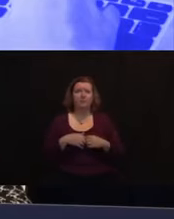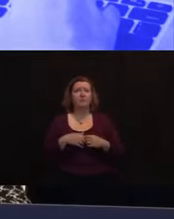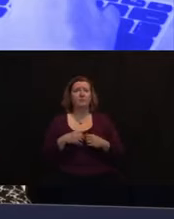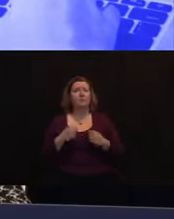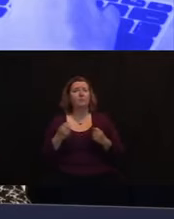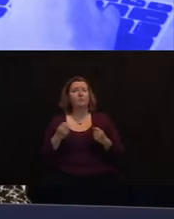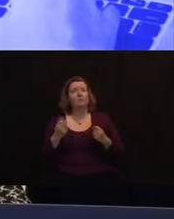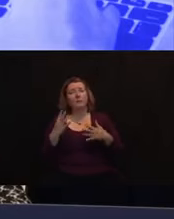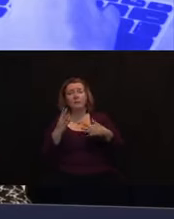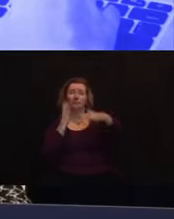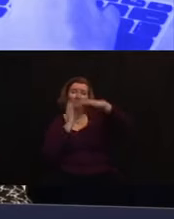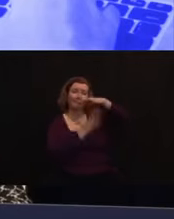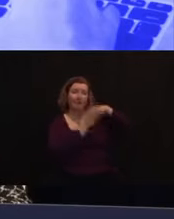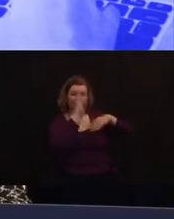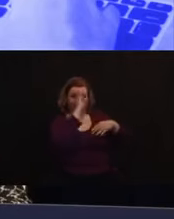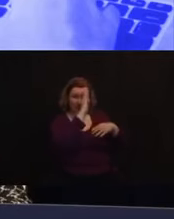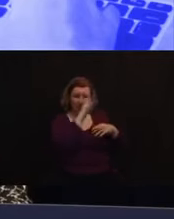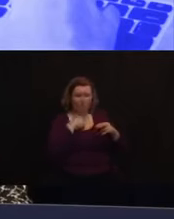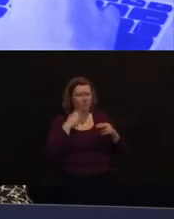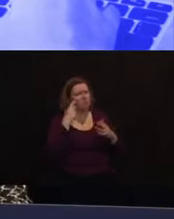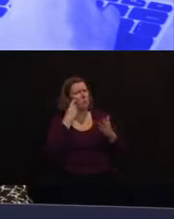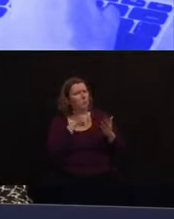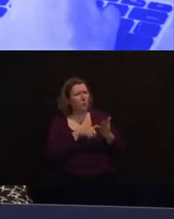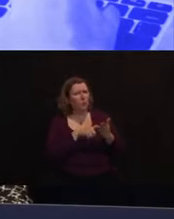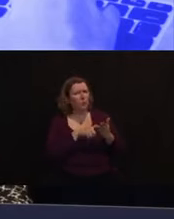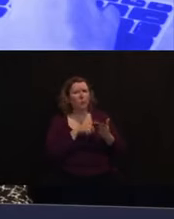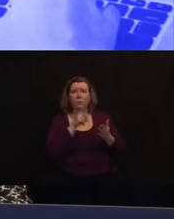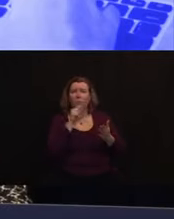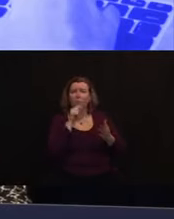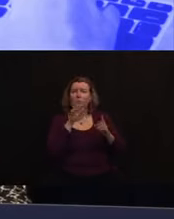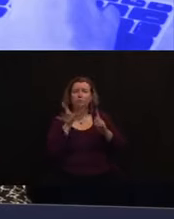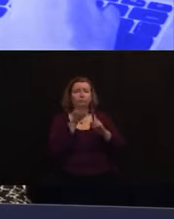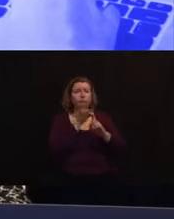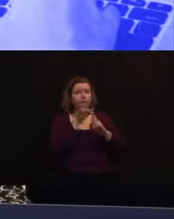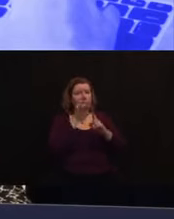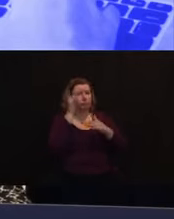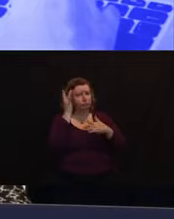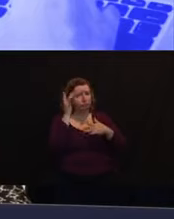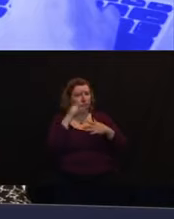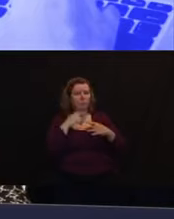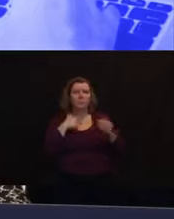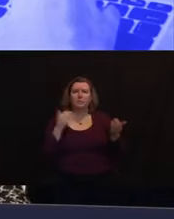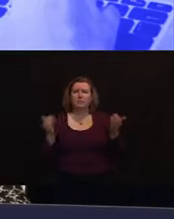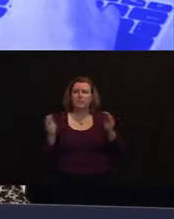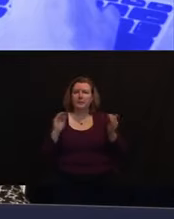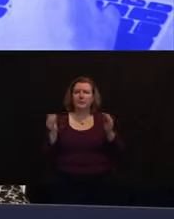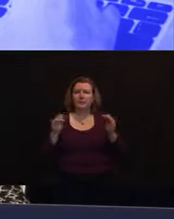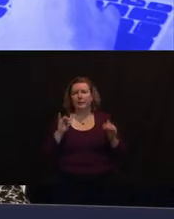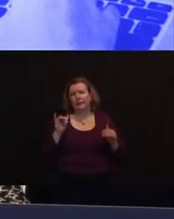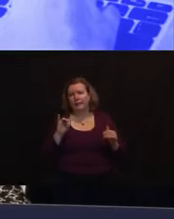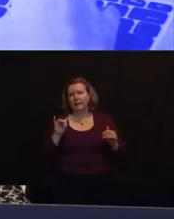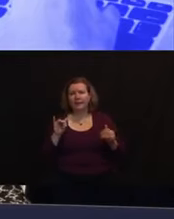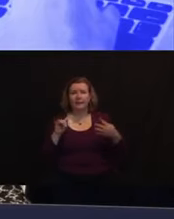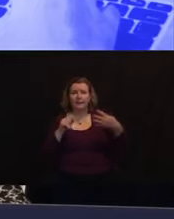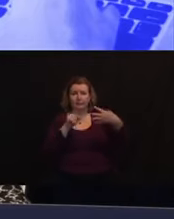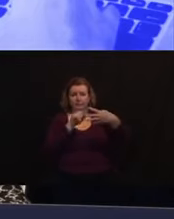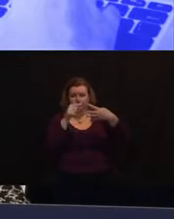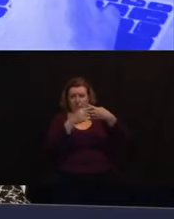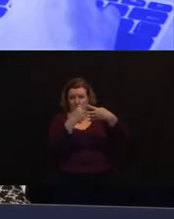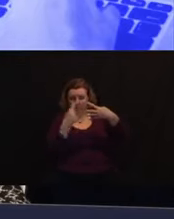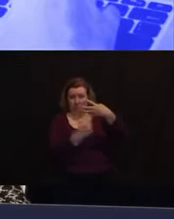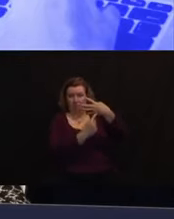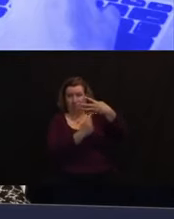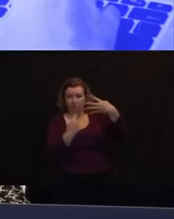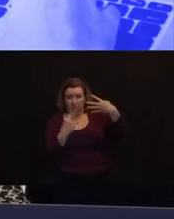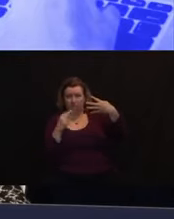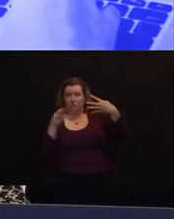changes in those most affected. When we compare hospitalizations in the first and last weeks of March by age